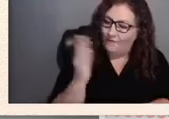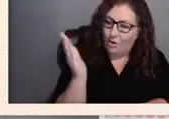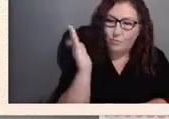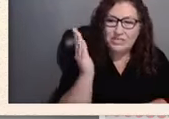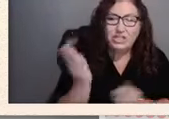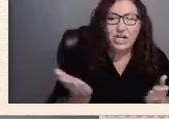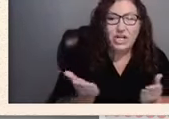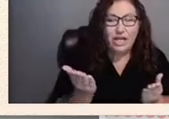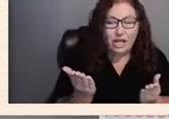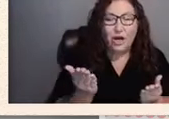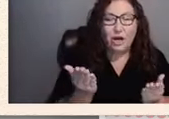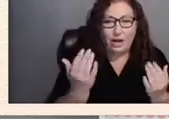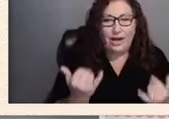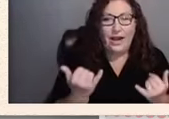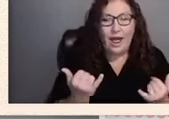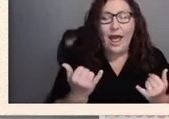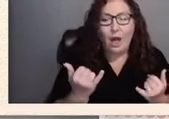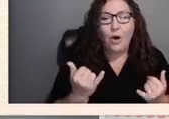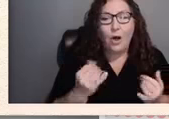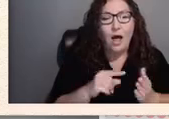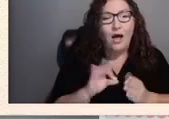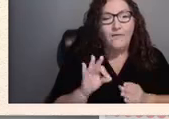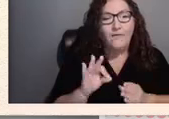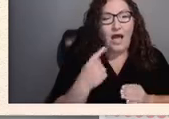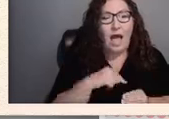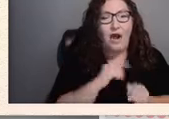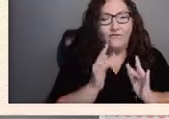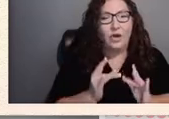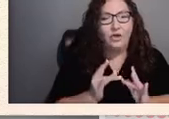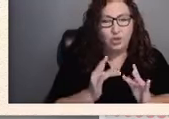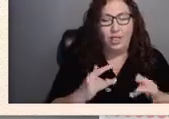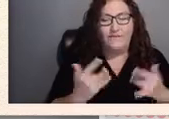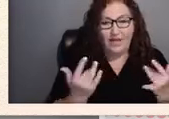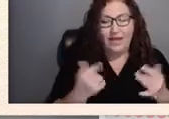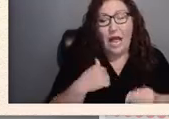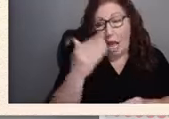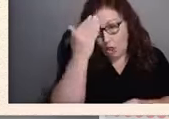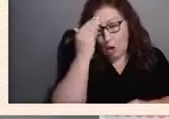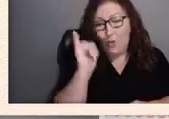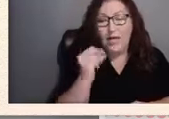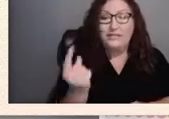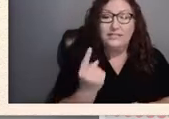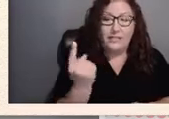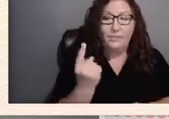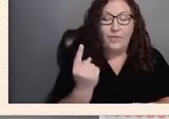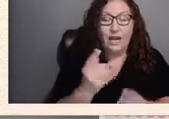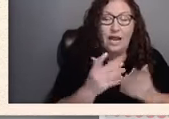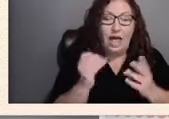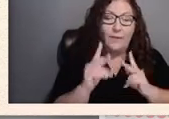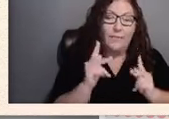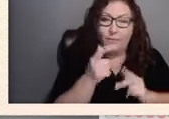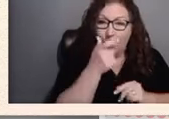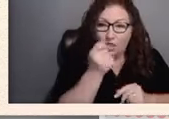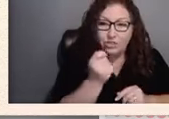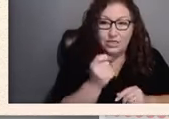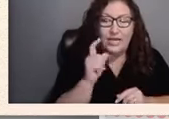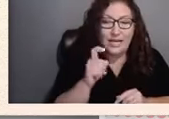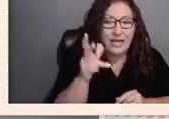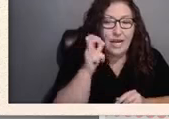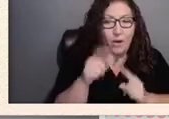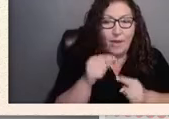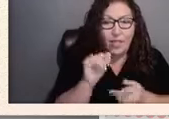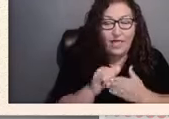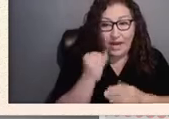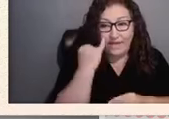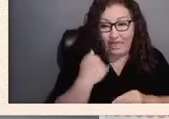part of the virtual event, since this is something I know a lot of people have interest in and need to hear about. Now, if people have questions and